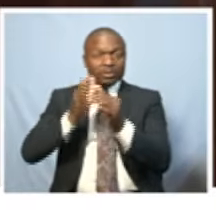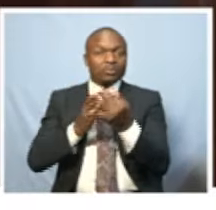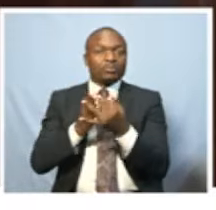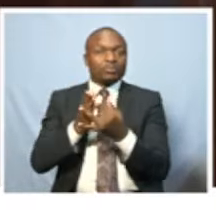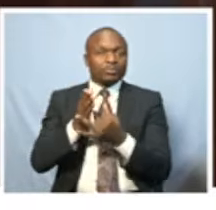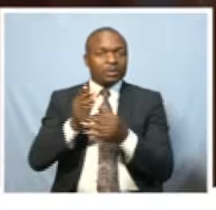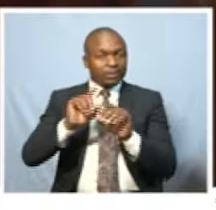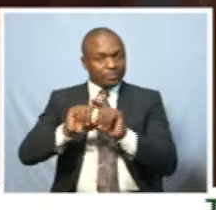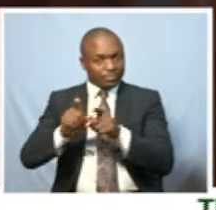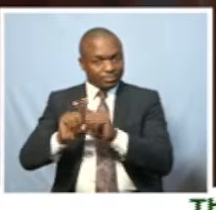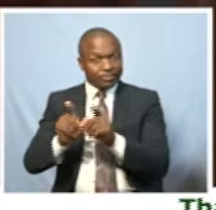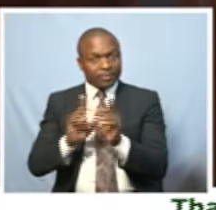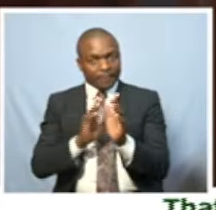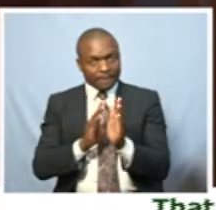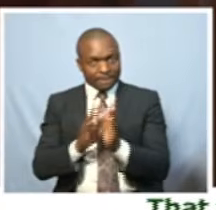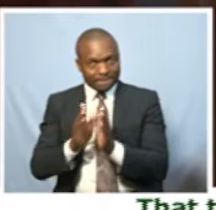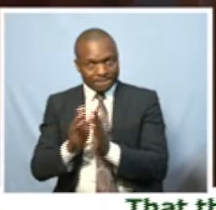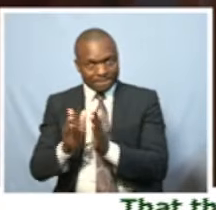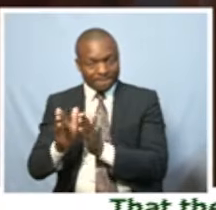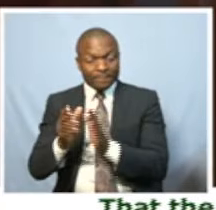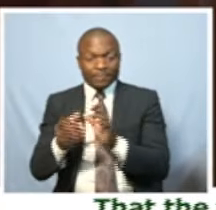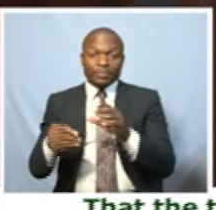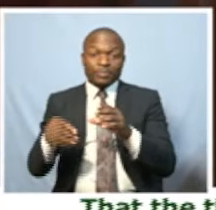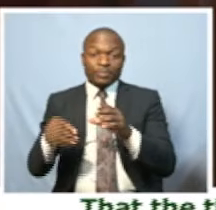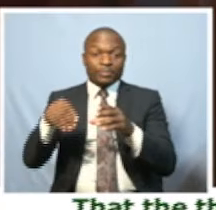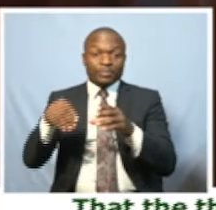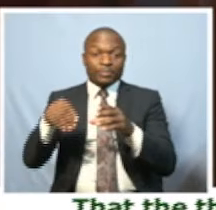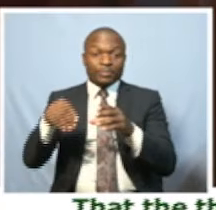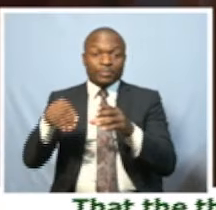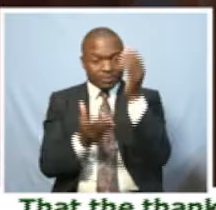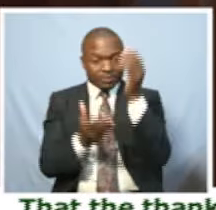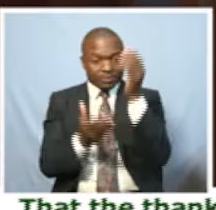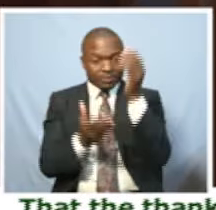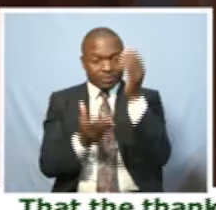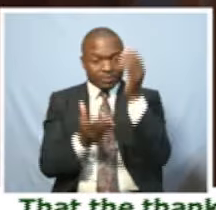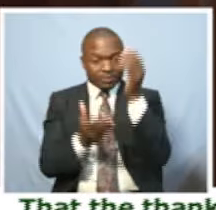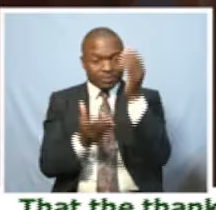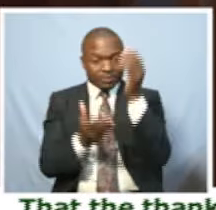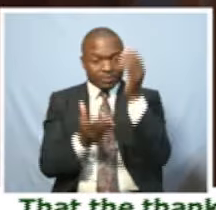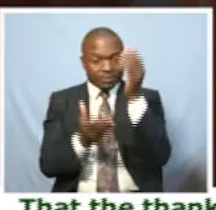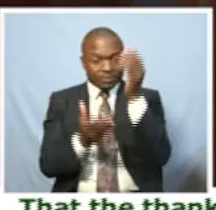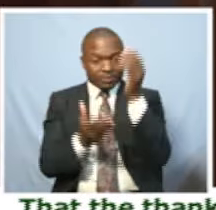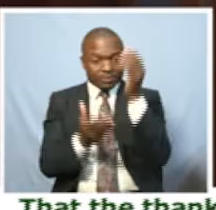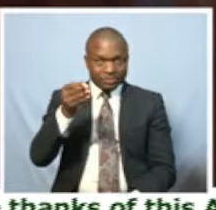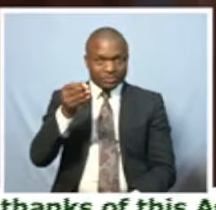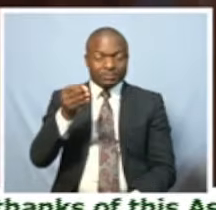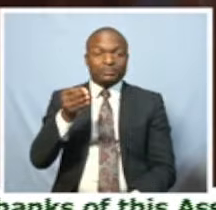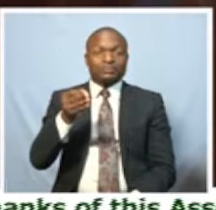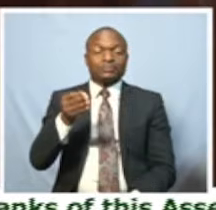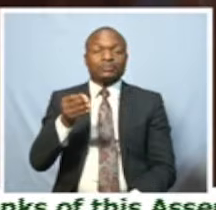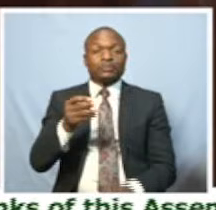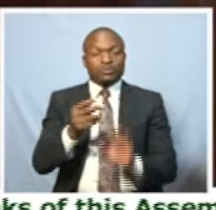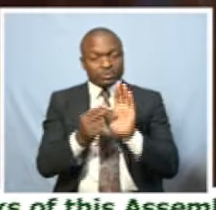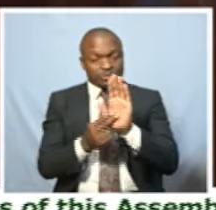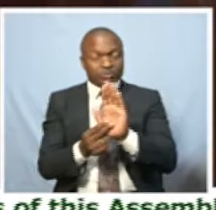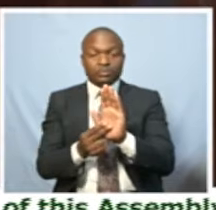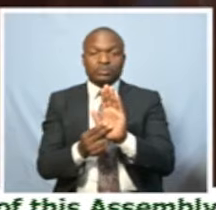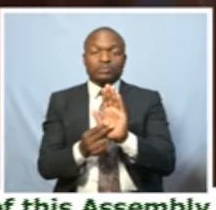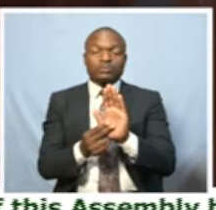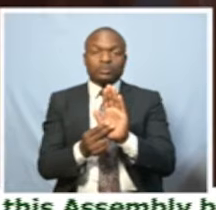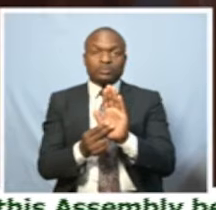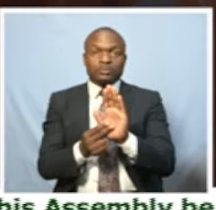through various initiatives, including the Enhanced Constituency Development Fund, which transcends